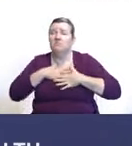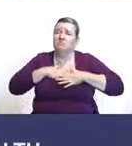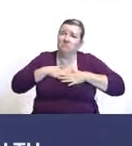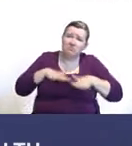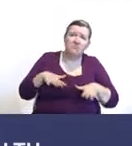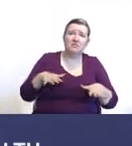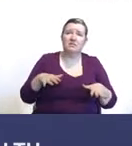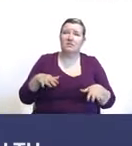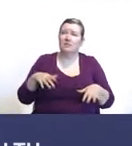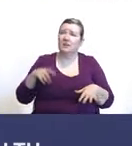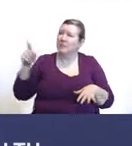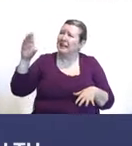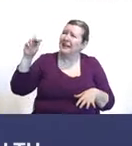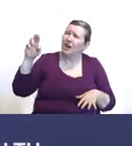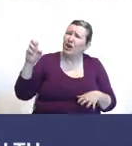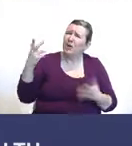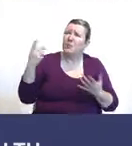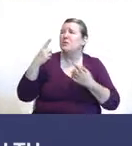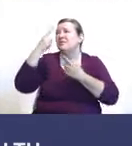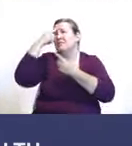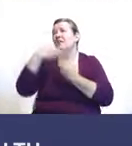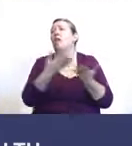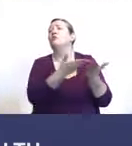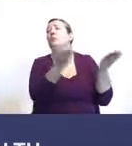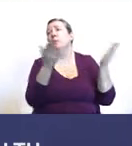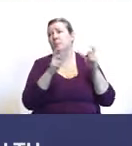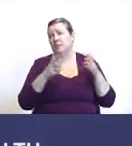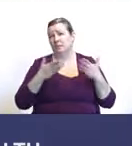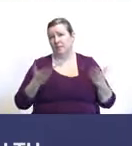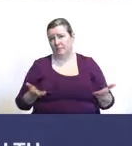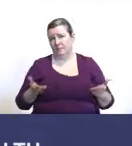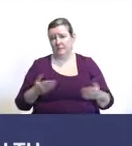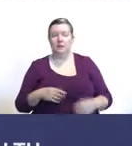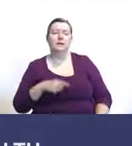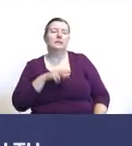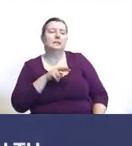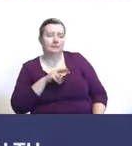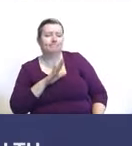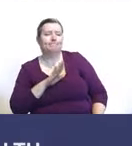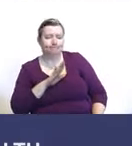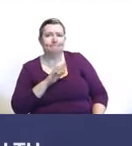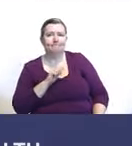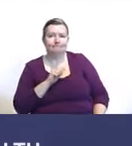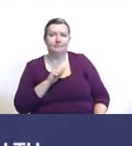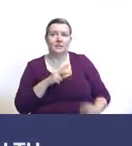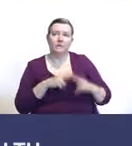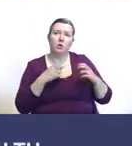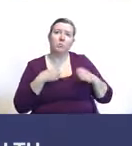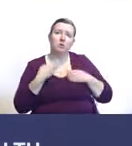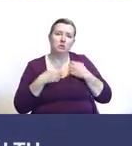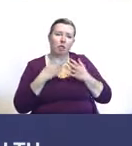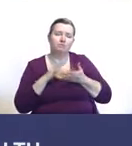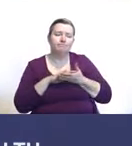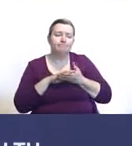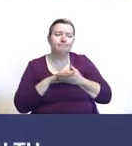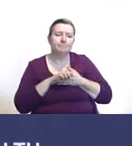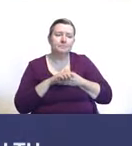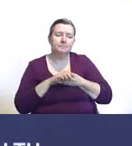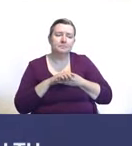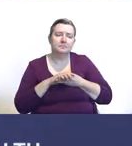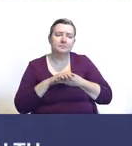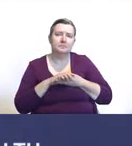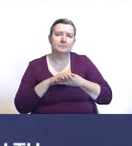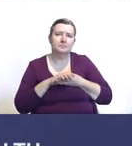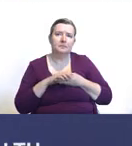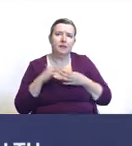them? Yep. Thank you. Thank you. Let me start with that one because that's a pretty emotional one. And I have